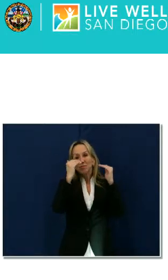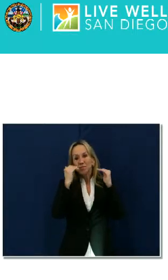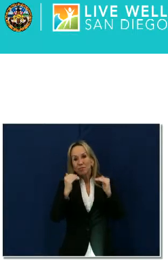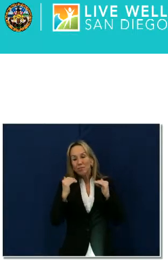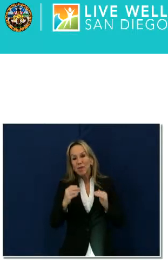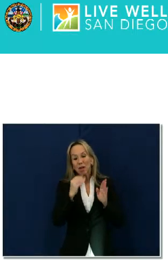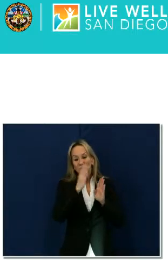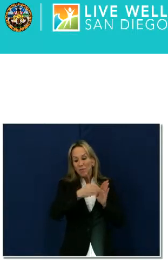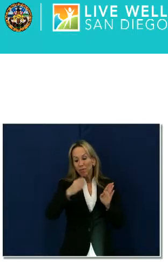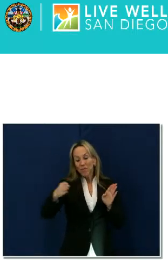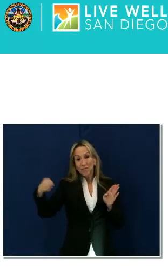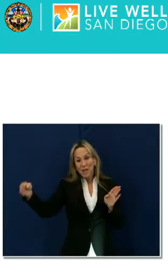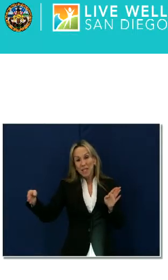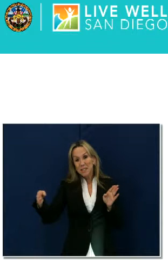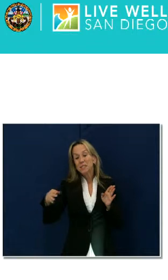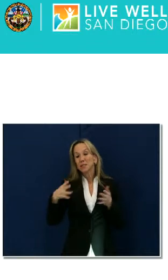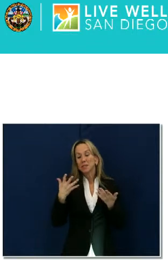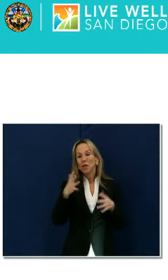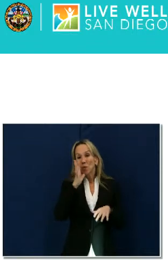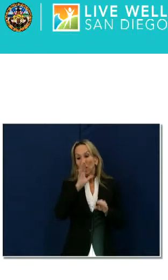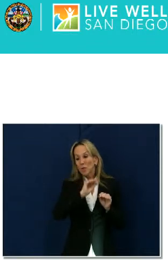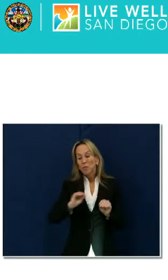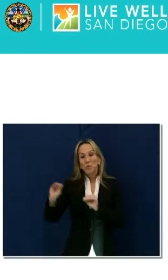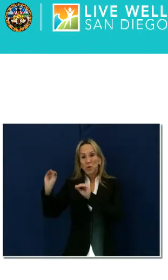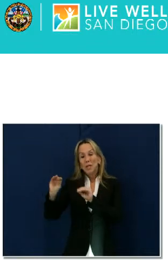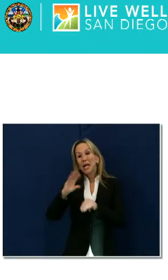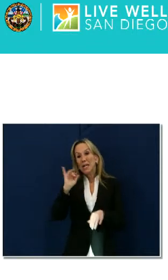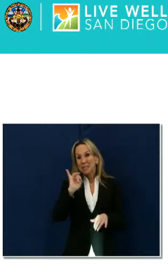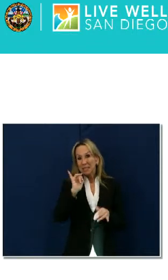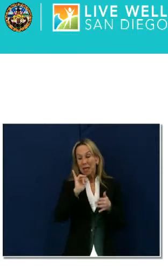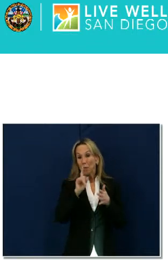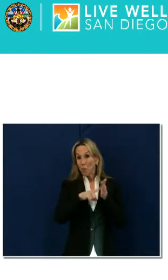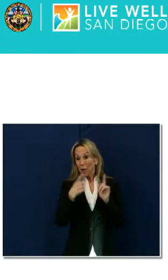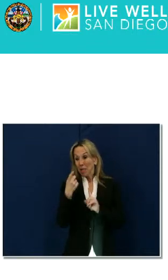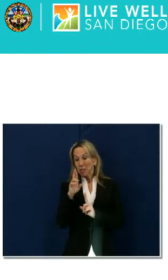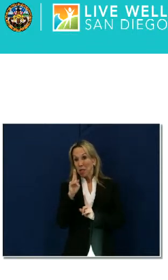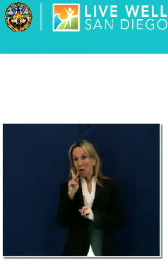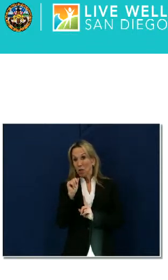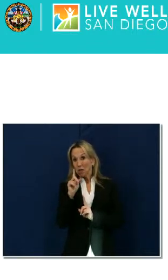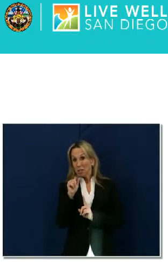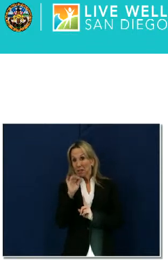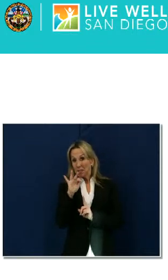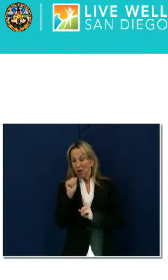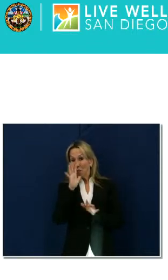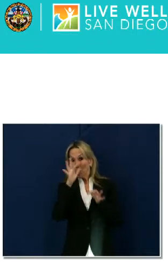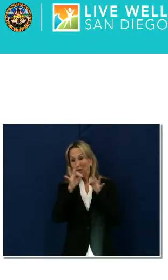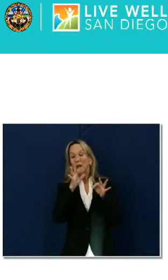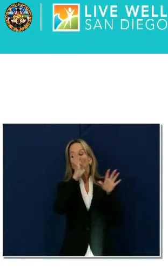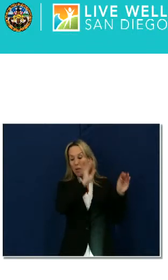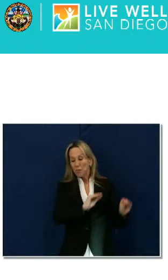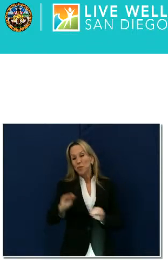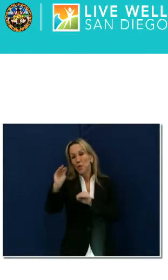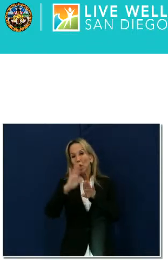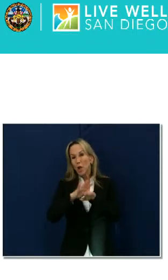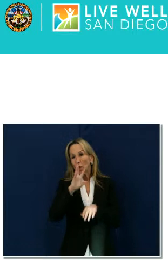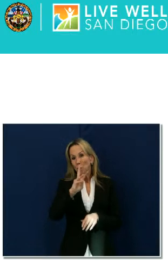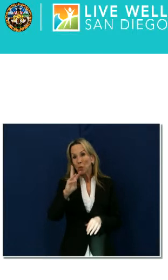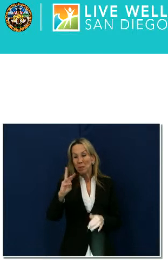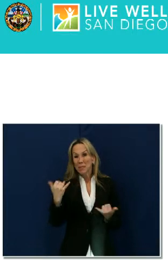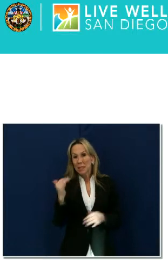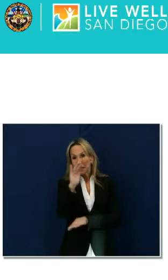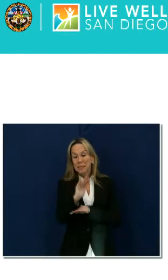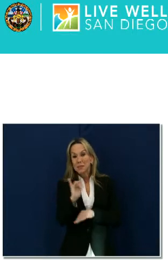local COVID-19 clinical advisory group. And Dr. Kadakia will go through all of those elements.